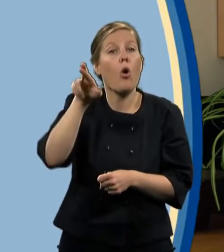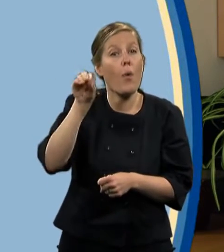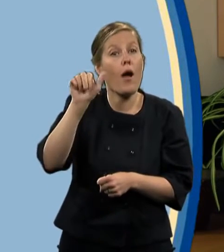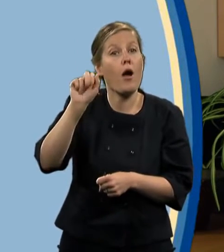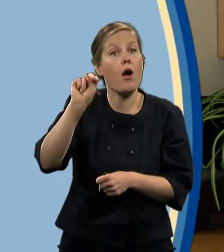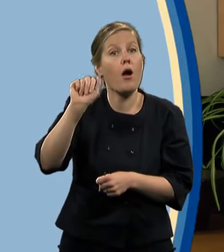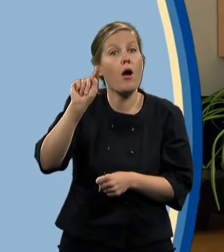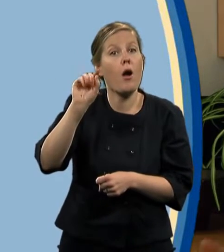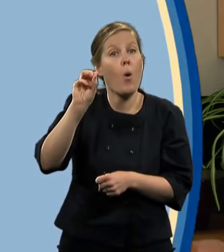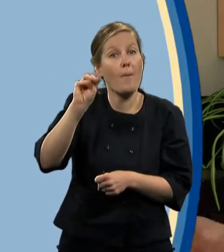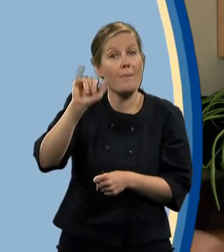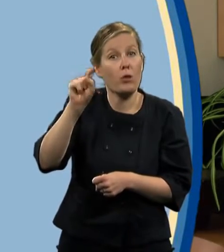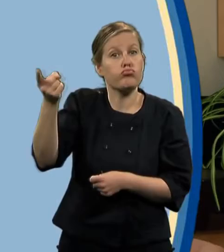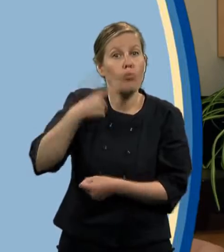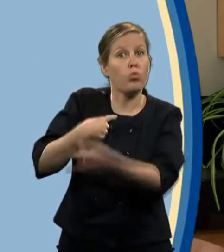years,